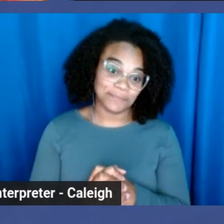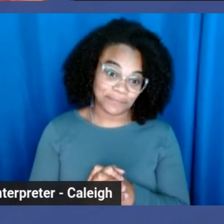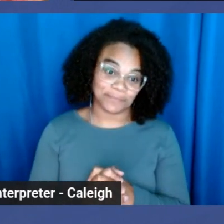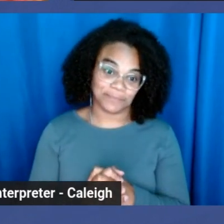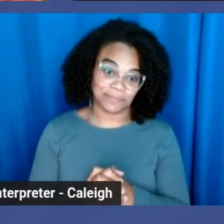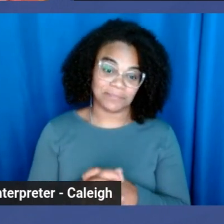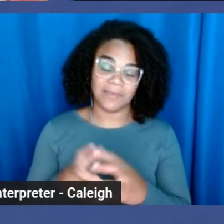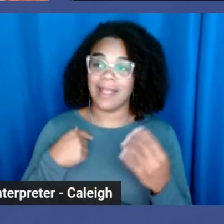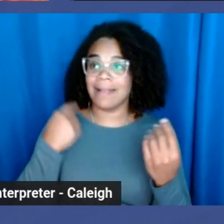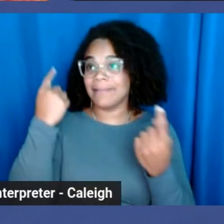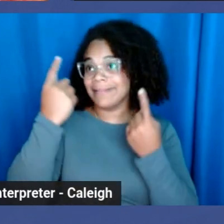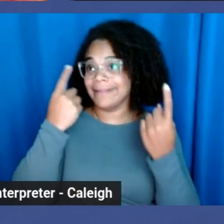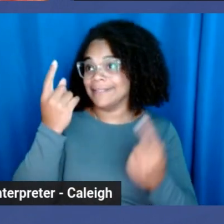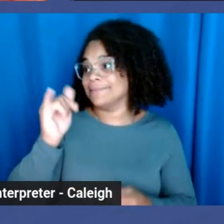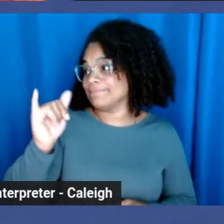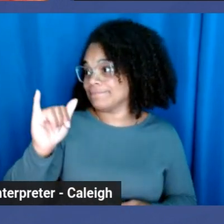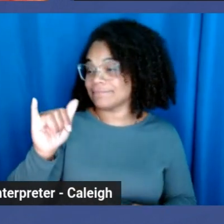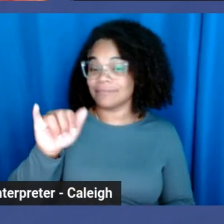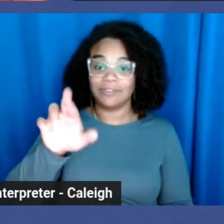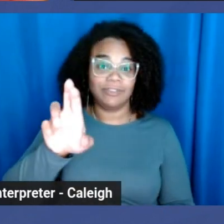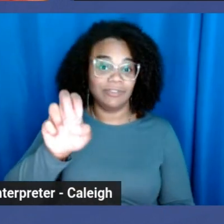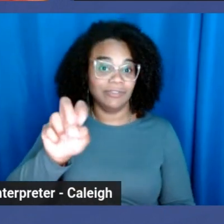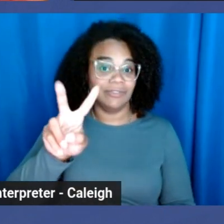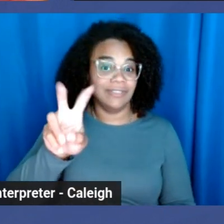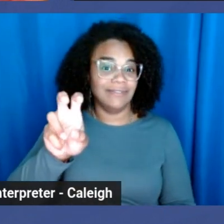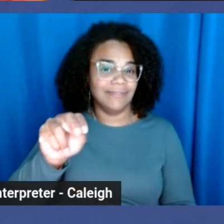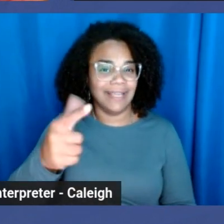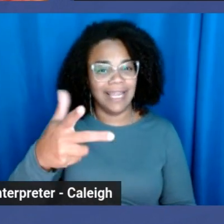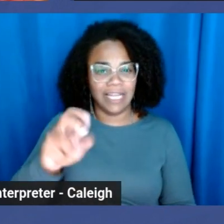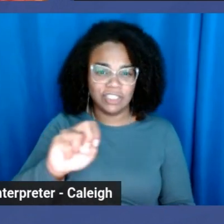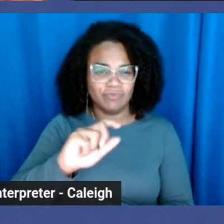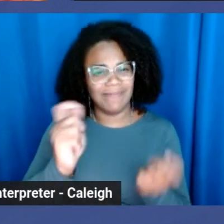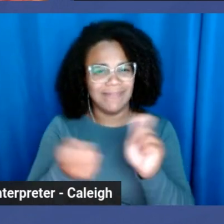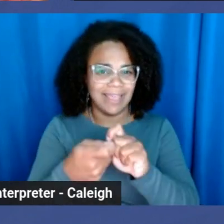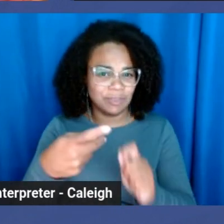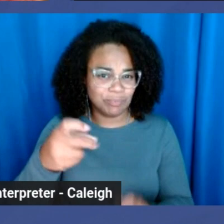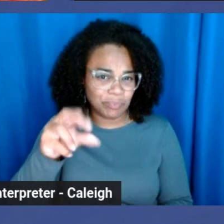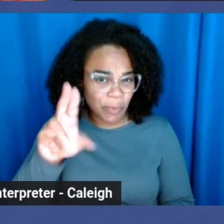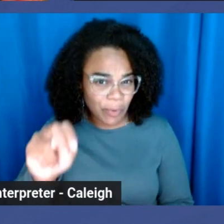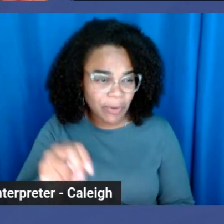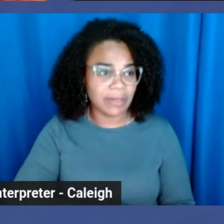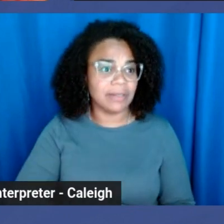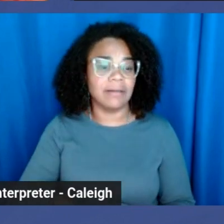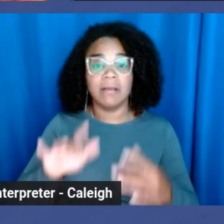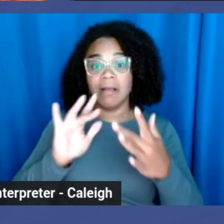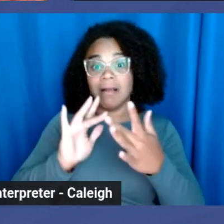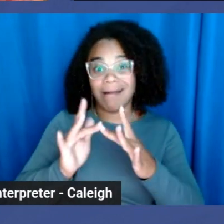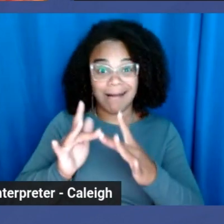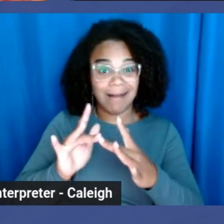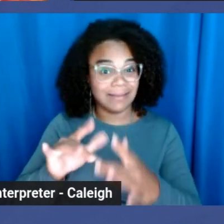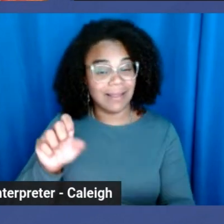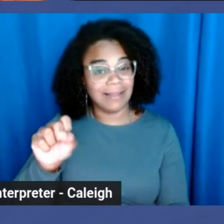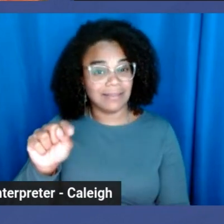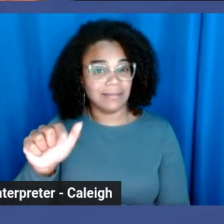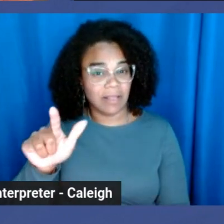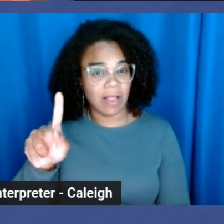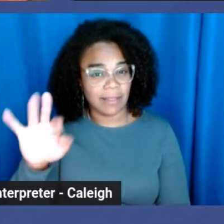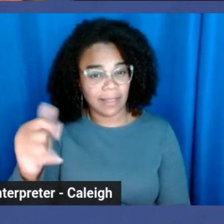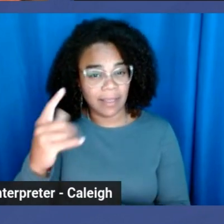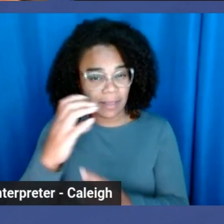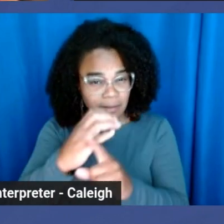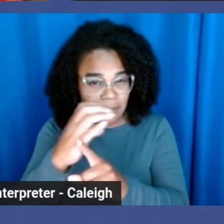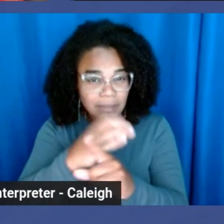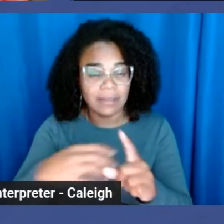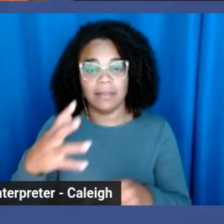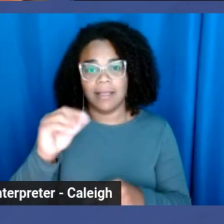I'm thinking of things like revenge porn, online stalking, and the targeted disinformation campaigns.